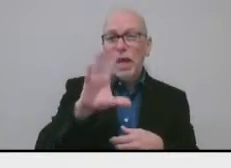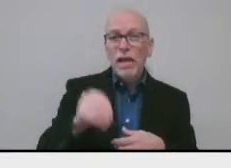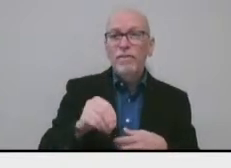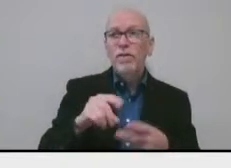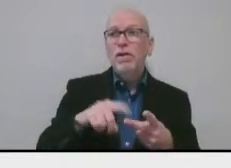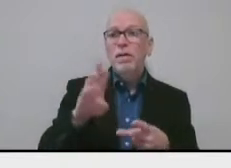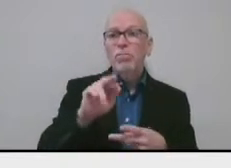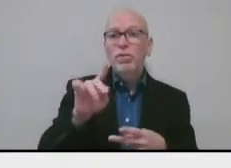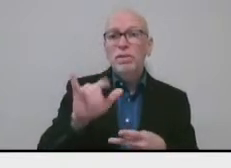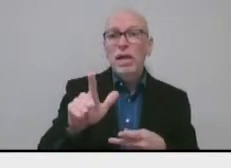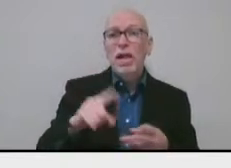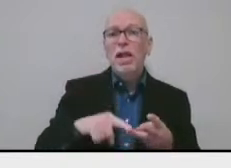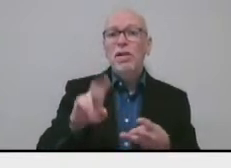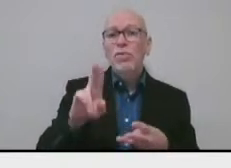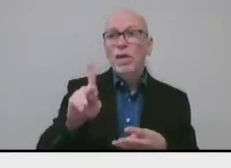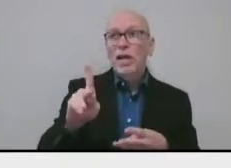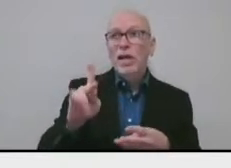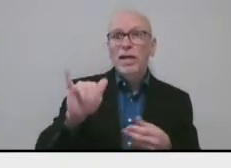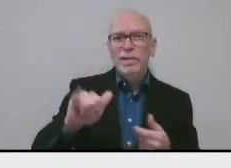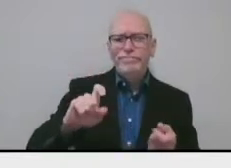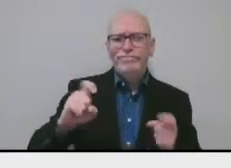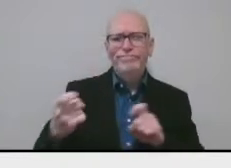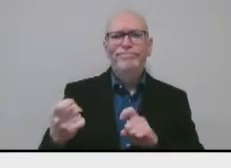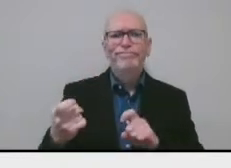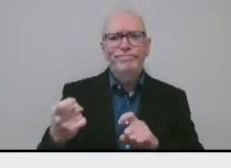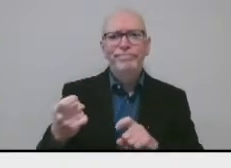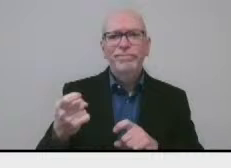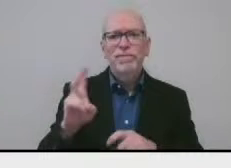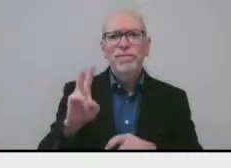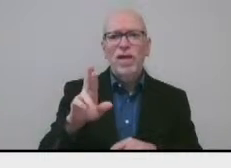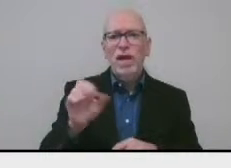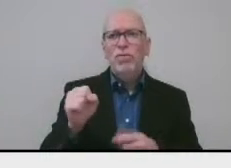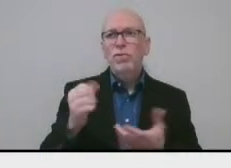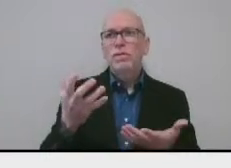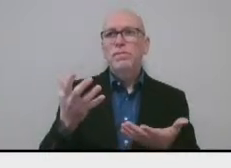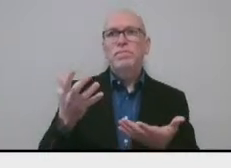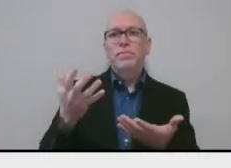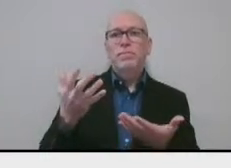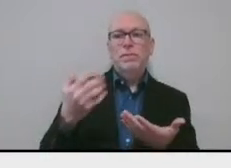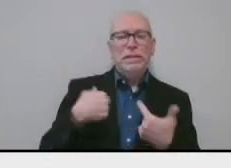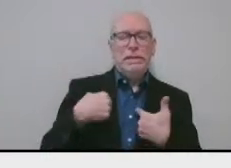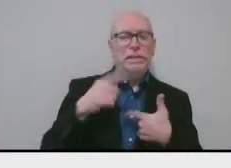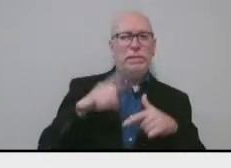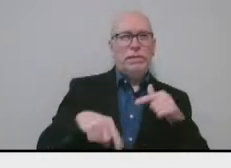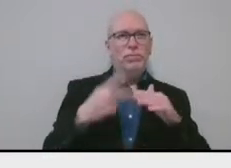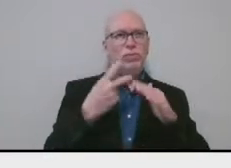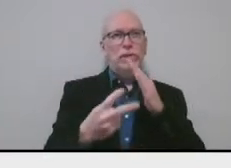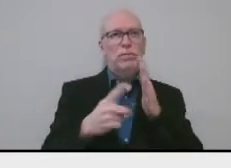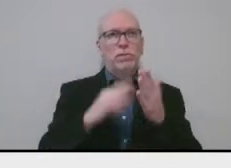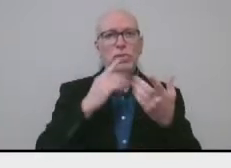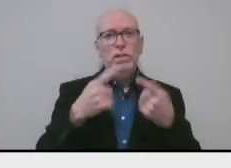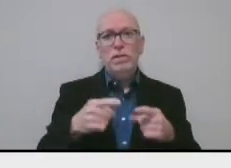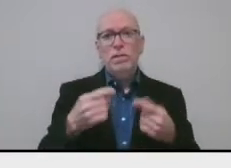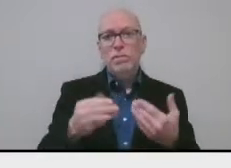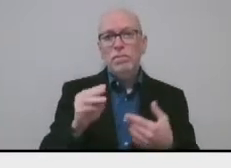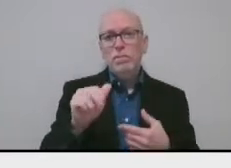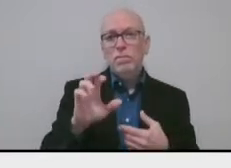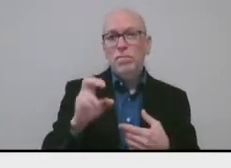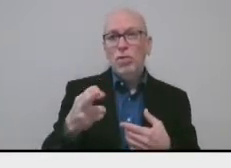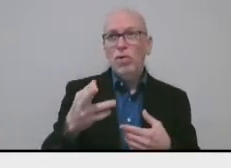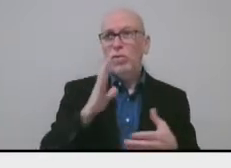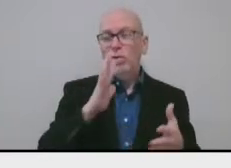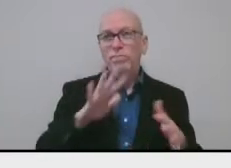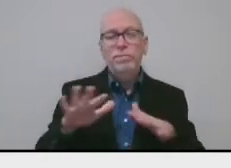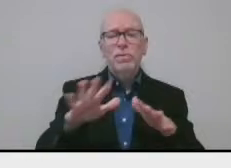the UK that are projected, and I guess it's anybody's guess, yours is better than mine, but maybe March. So there's